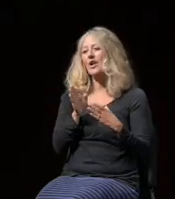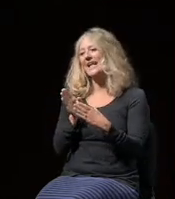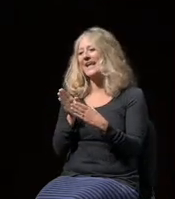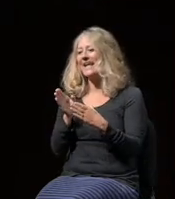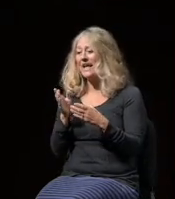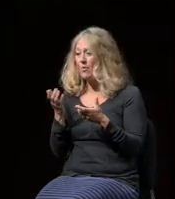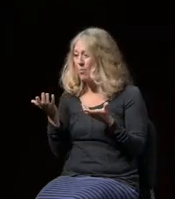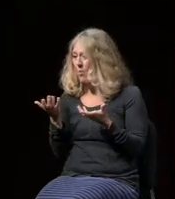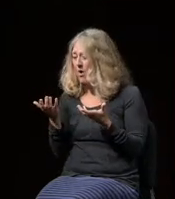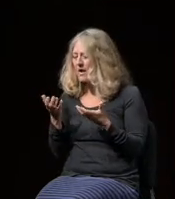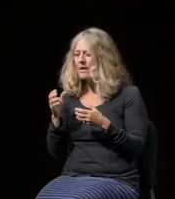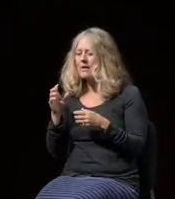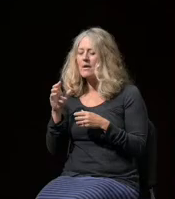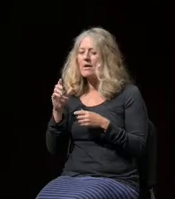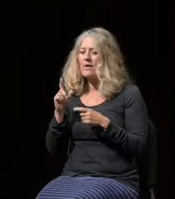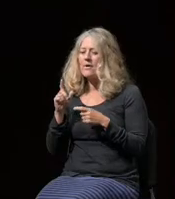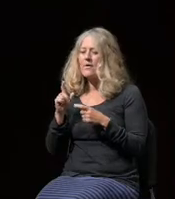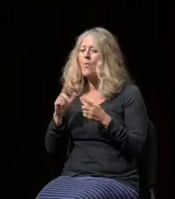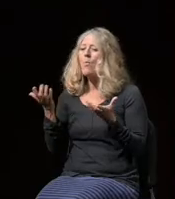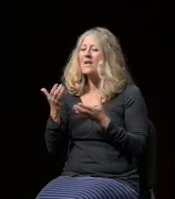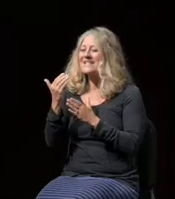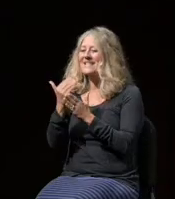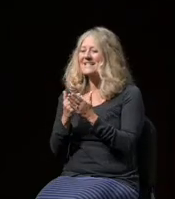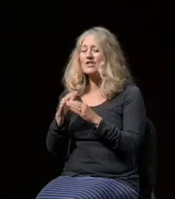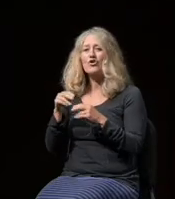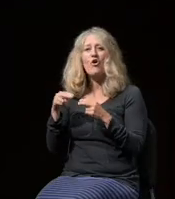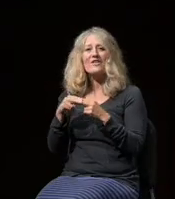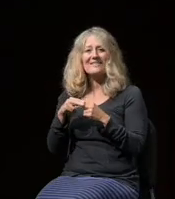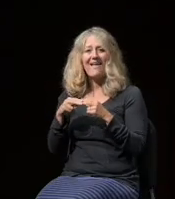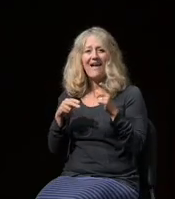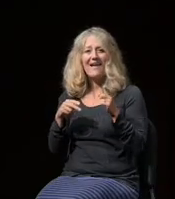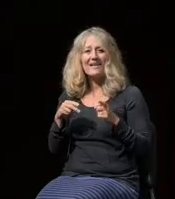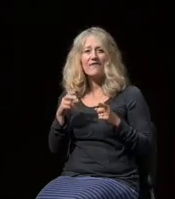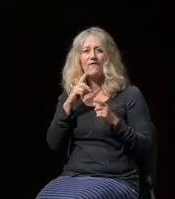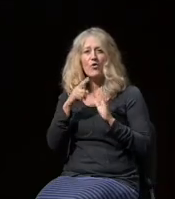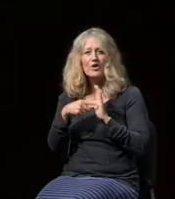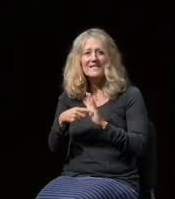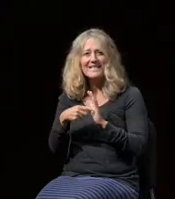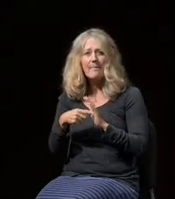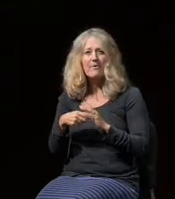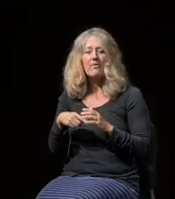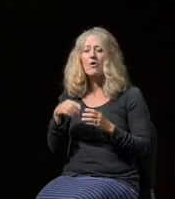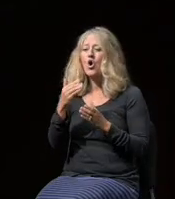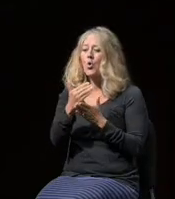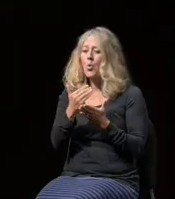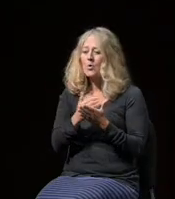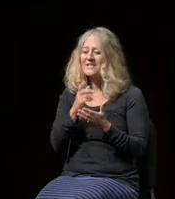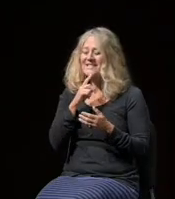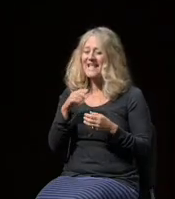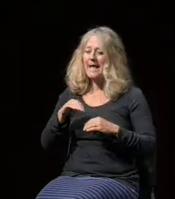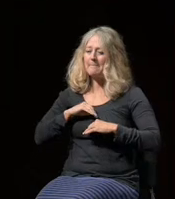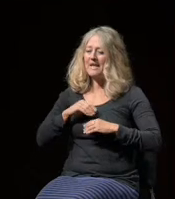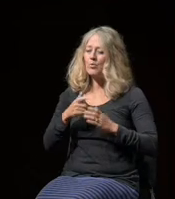now are things listed on this slide. For instance, The courses that fulfill the requirement for oral